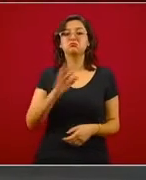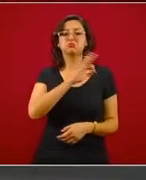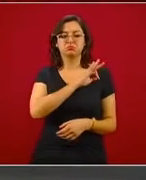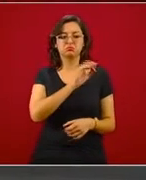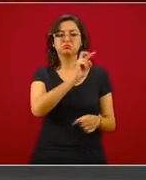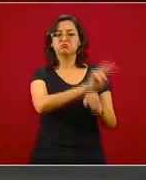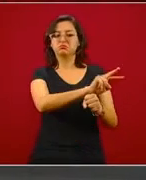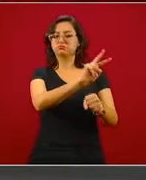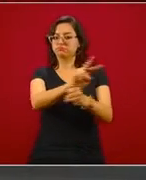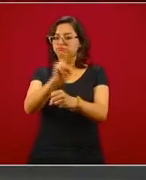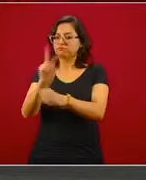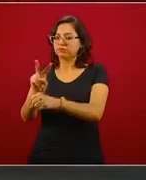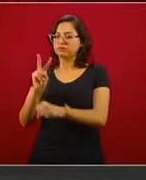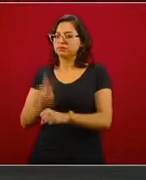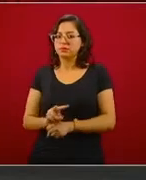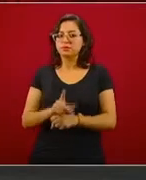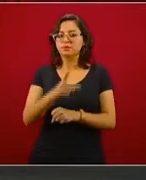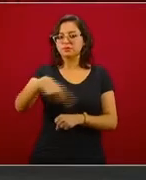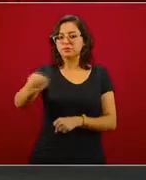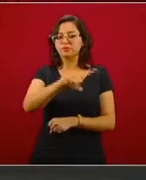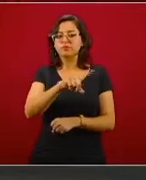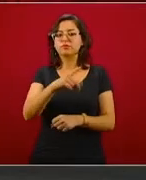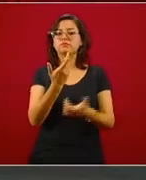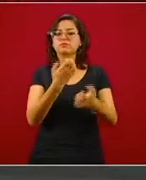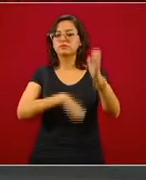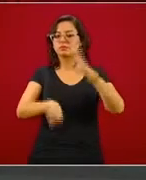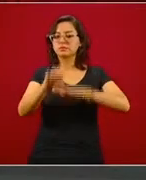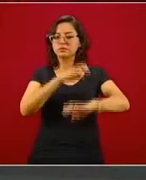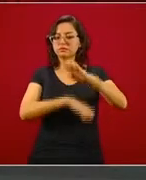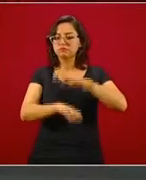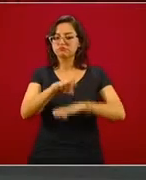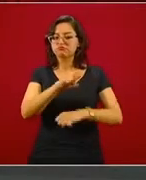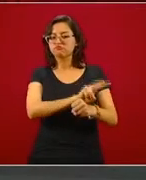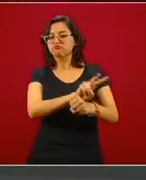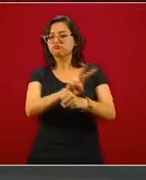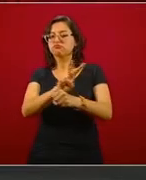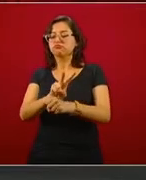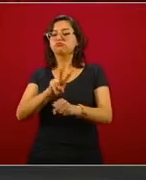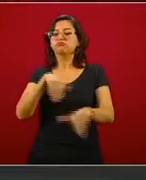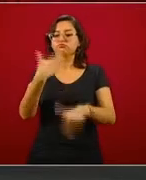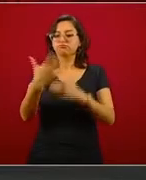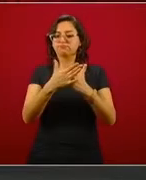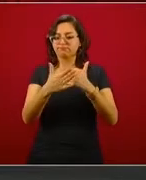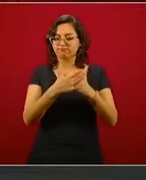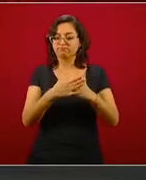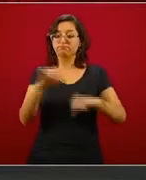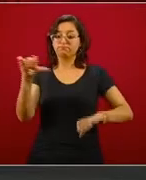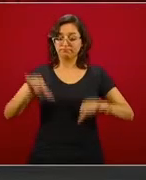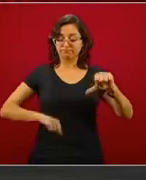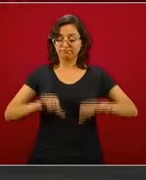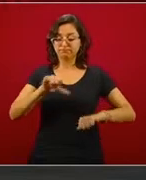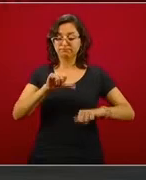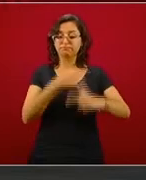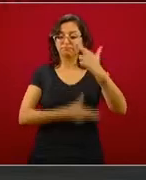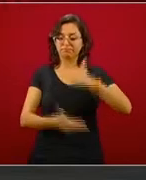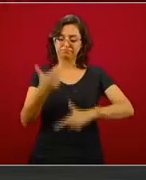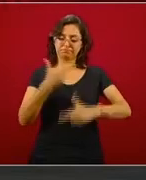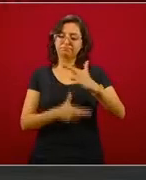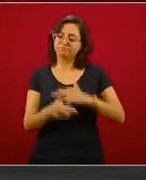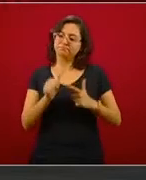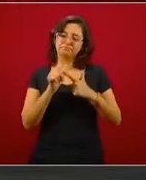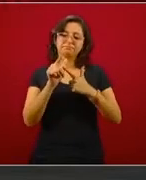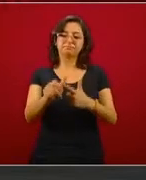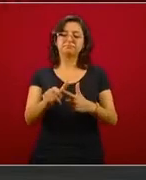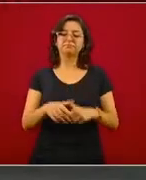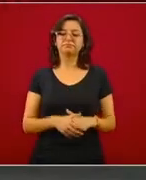requested a disability. So this allows us to have to be able to take a look in the companies, and this is what